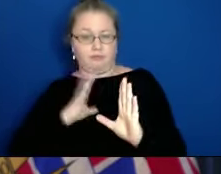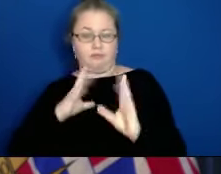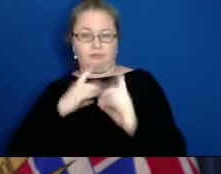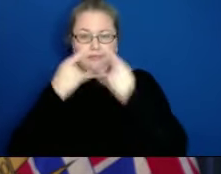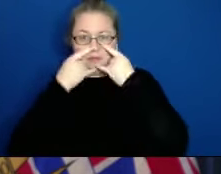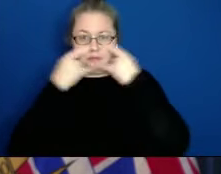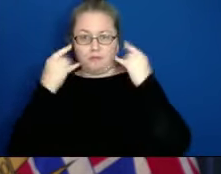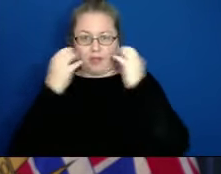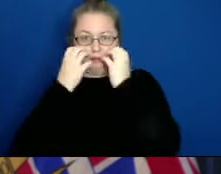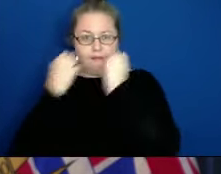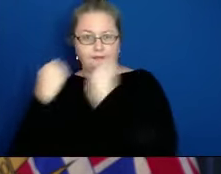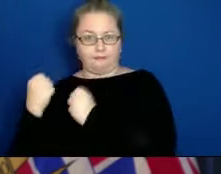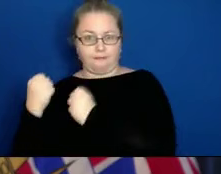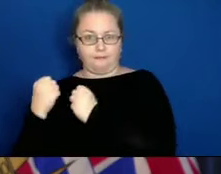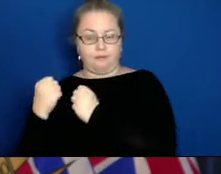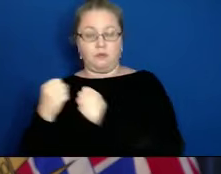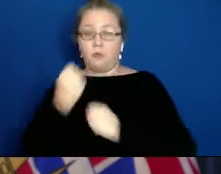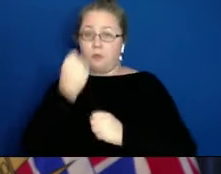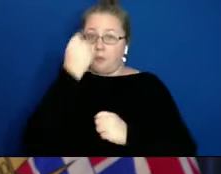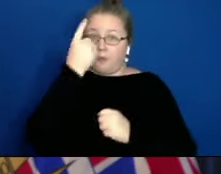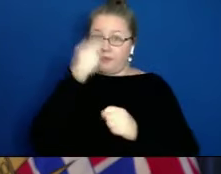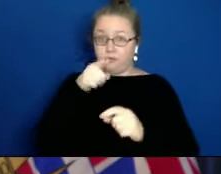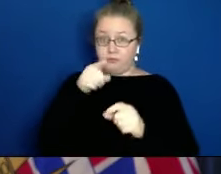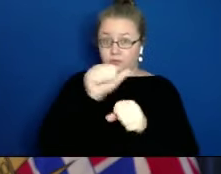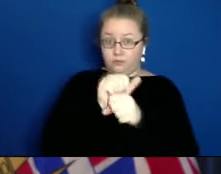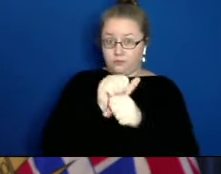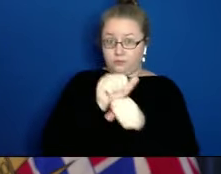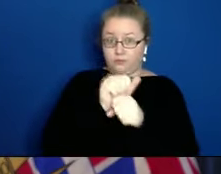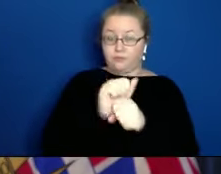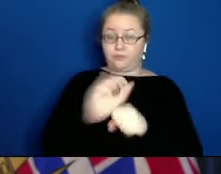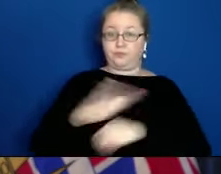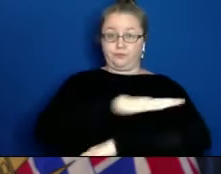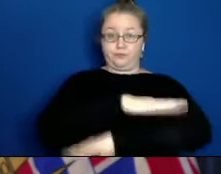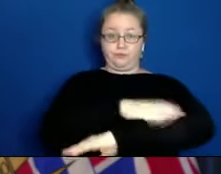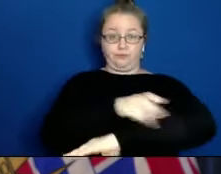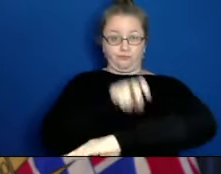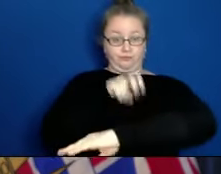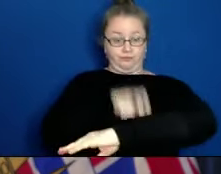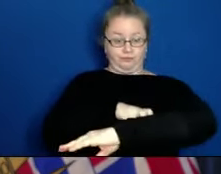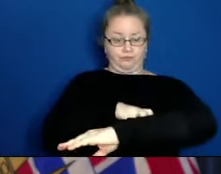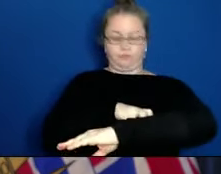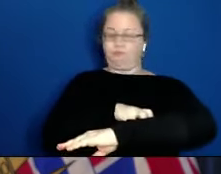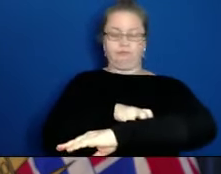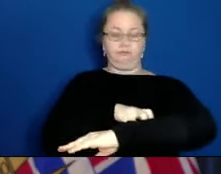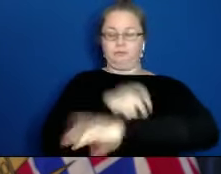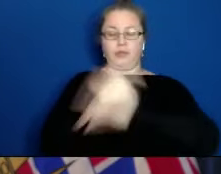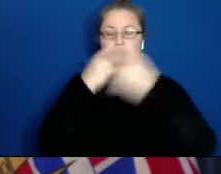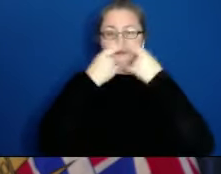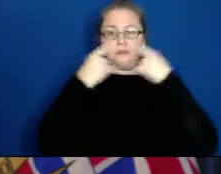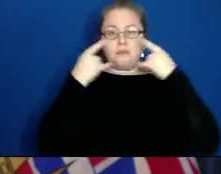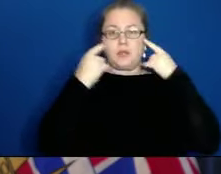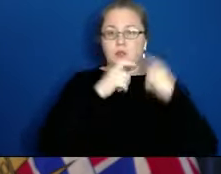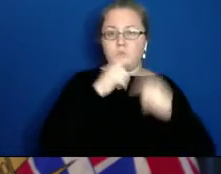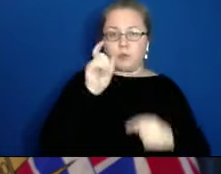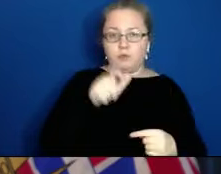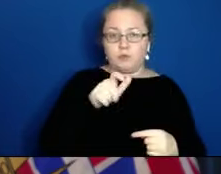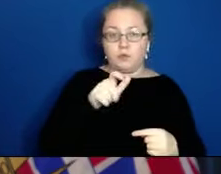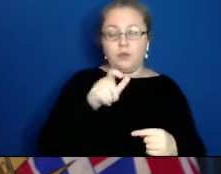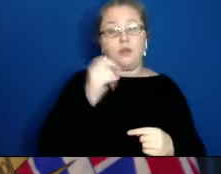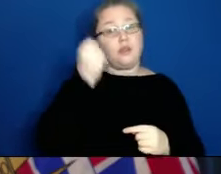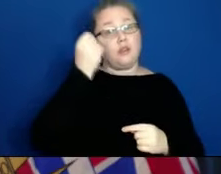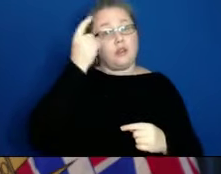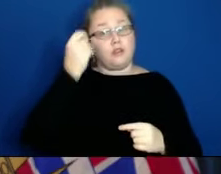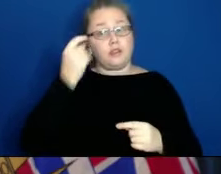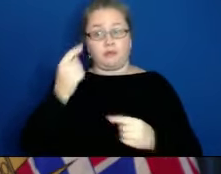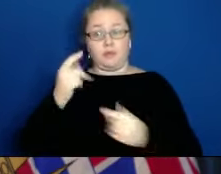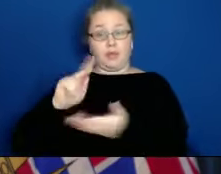work at your desk, you do not need to wear a mask. But if you are in a shared workspace, a common space or a public